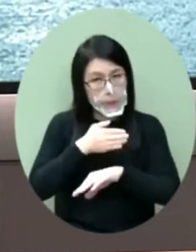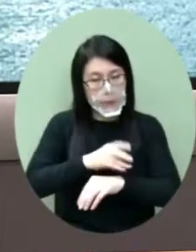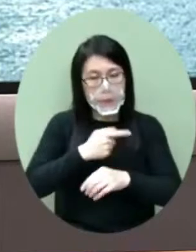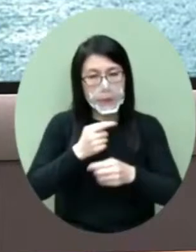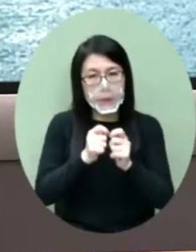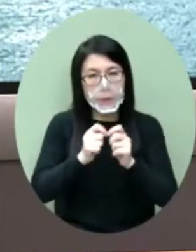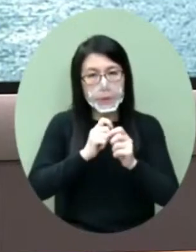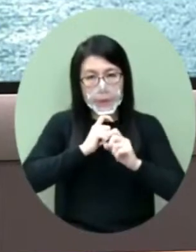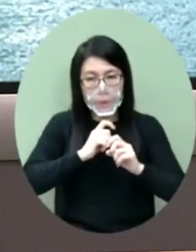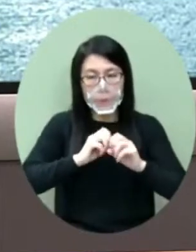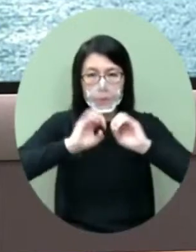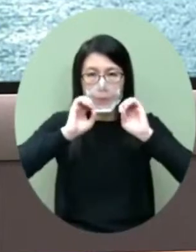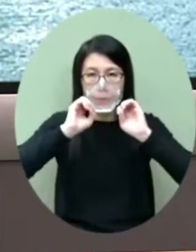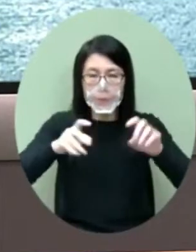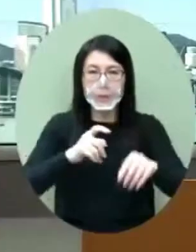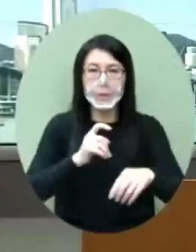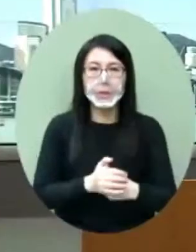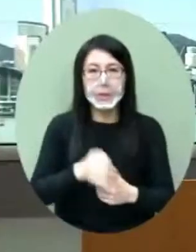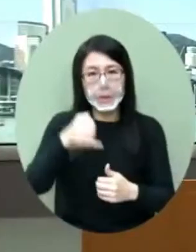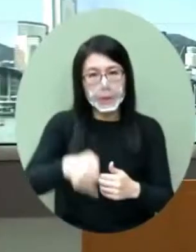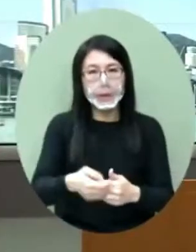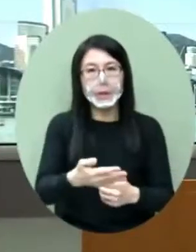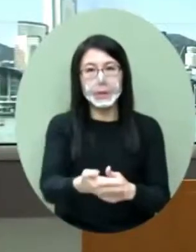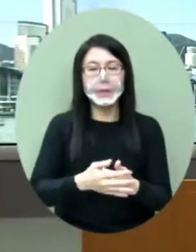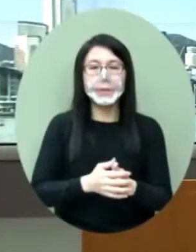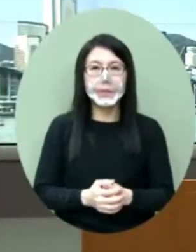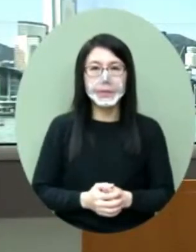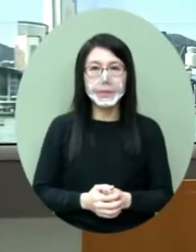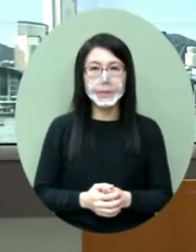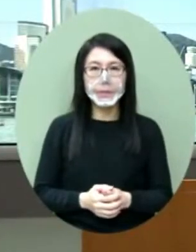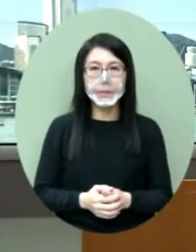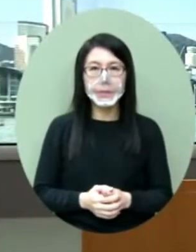over much in detail, and we will announce it in due course.